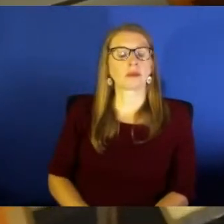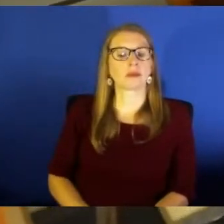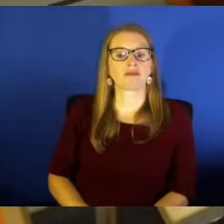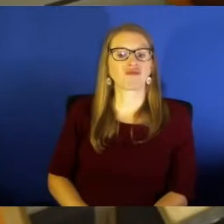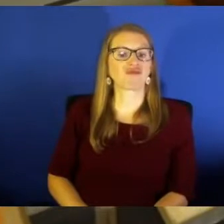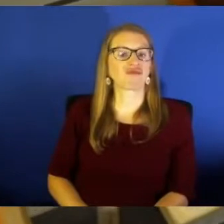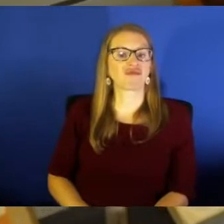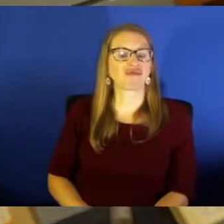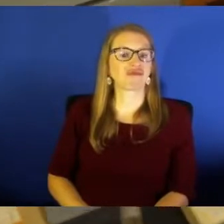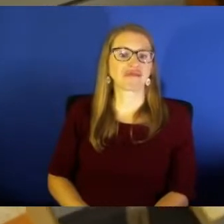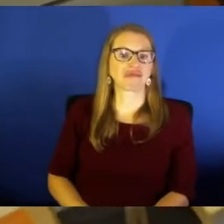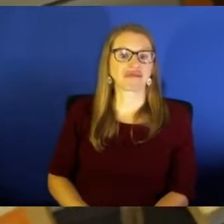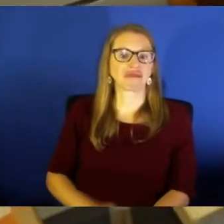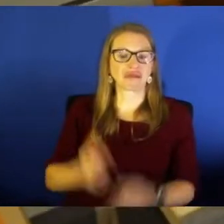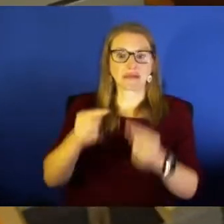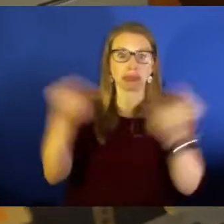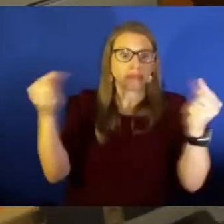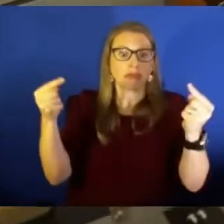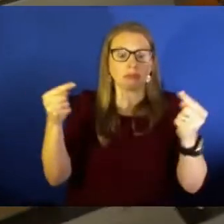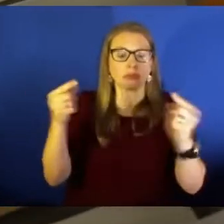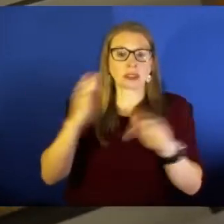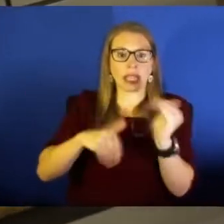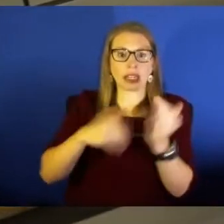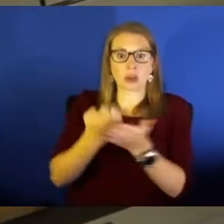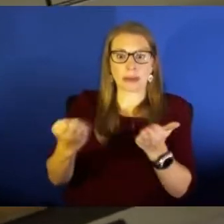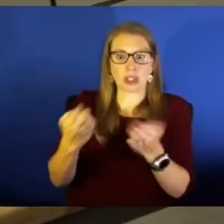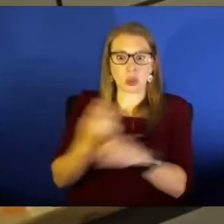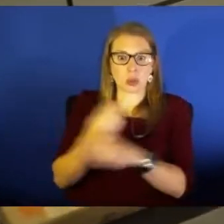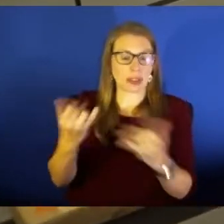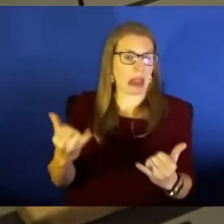dissimilar to the equipment which is used today.